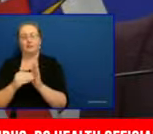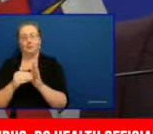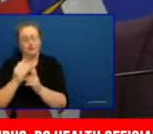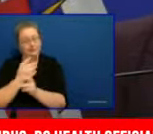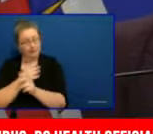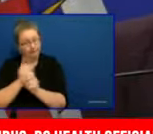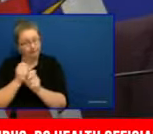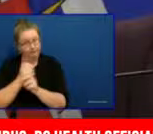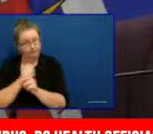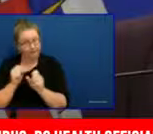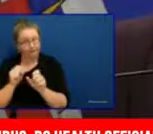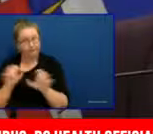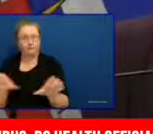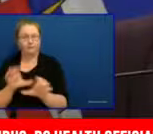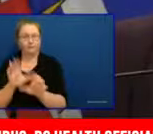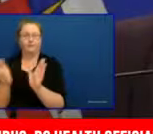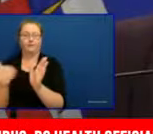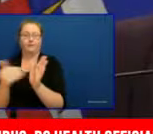back going again too.